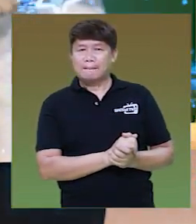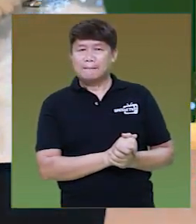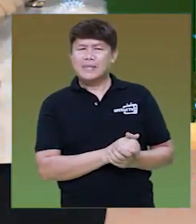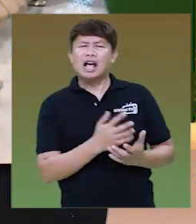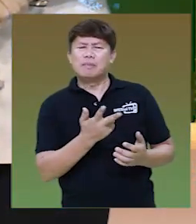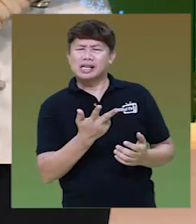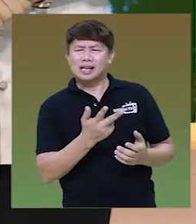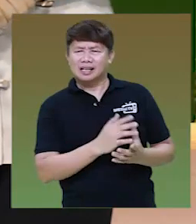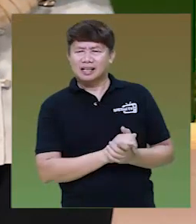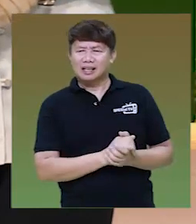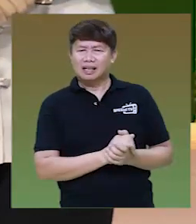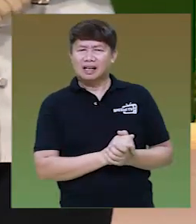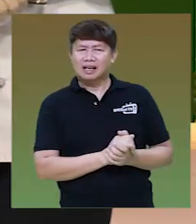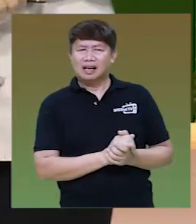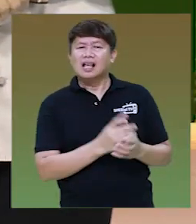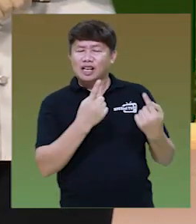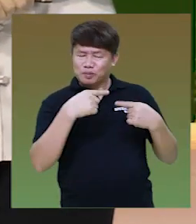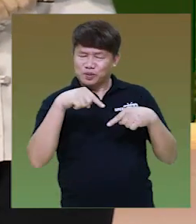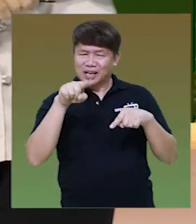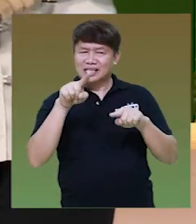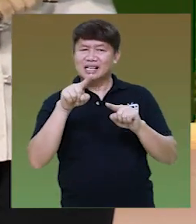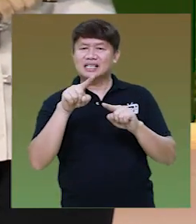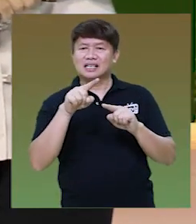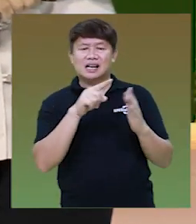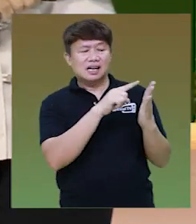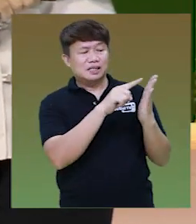Amazing! They went to the zoo.